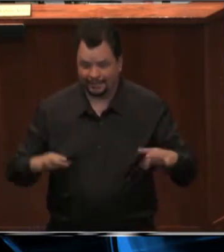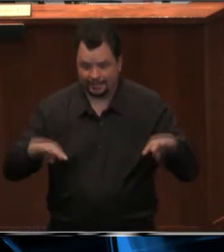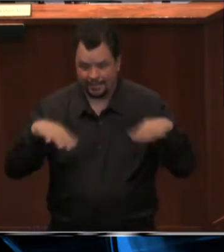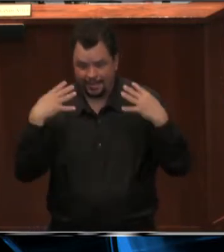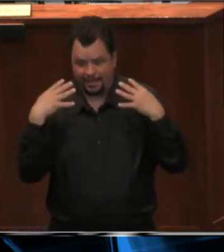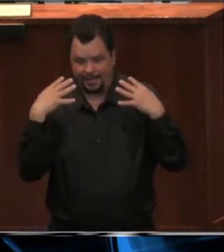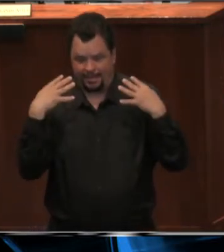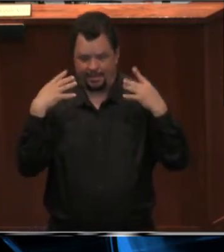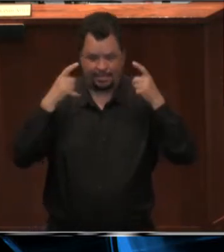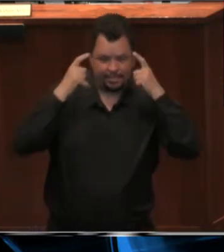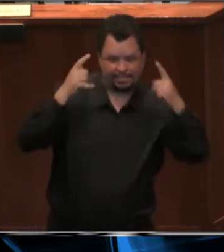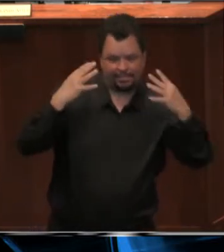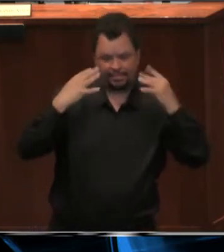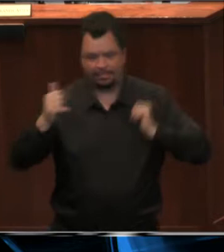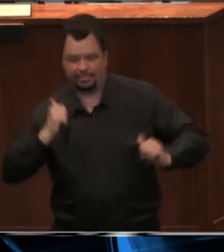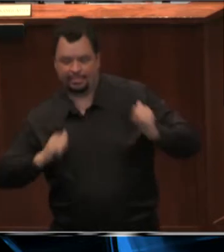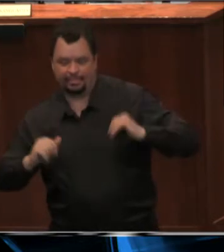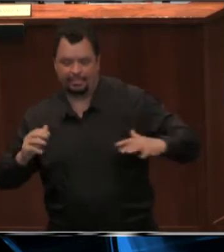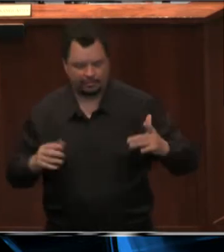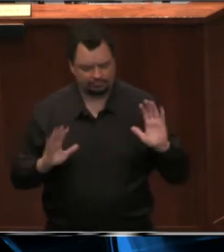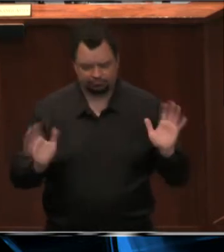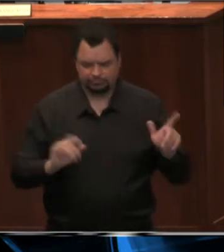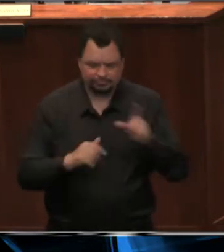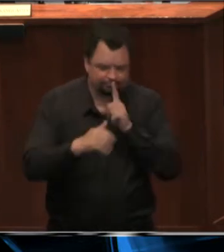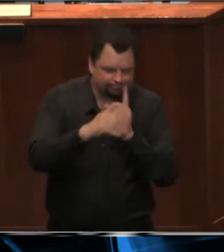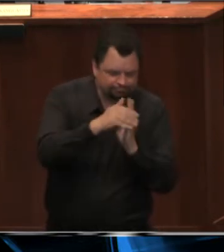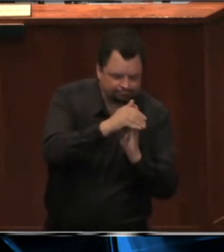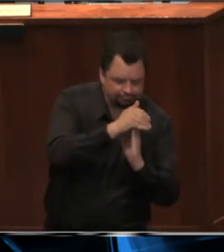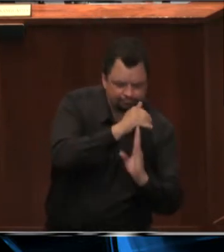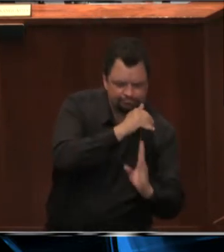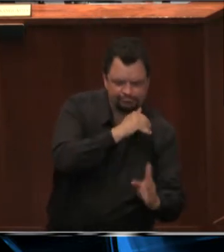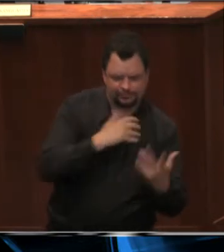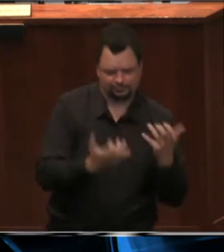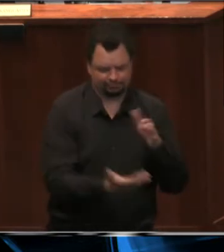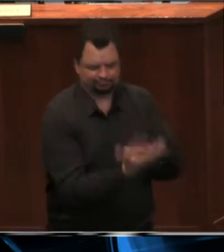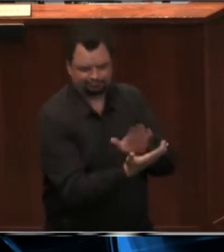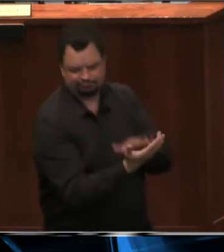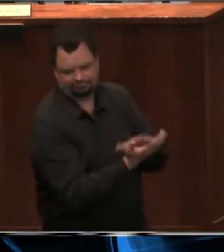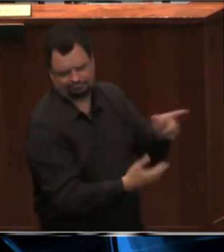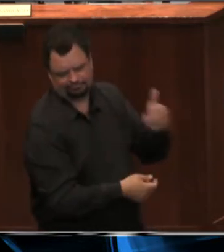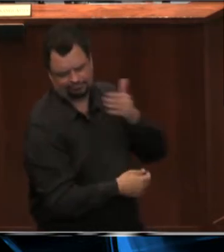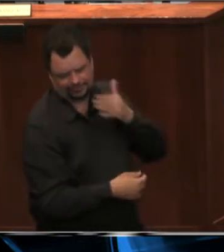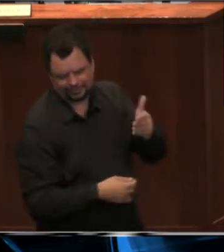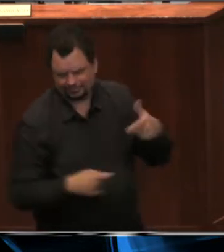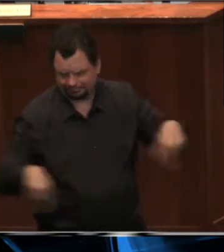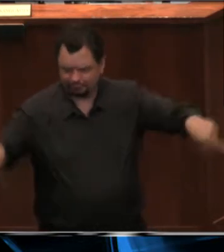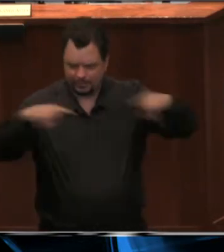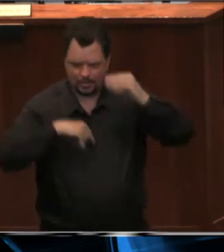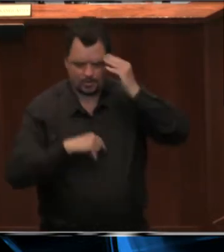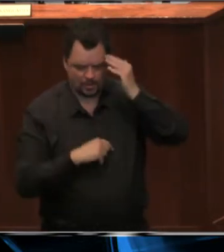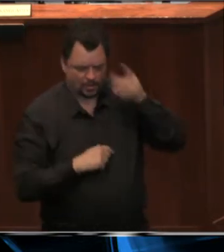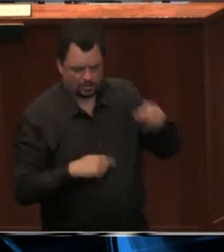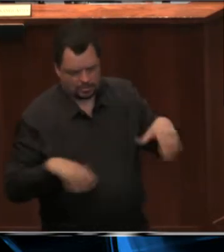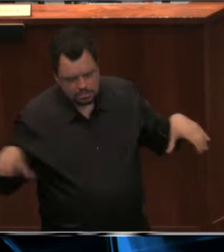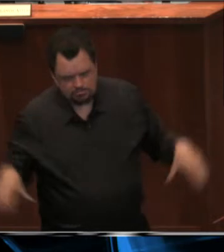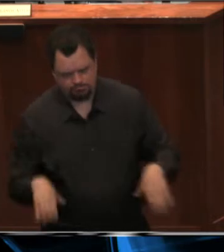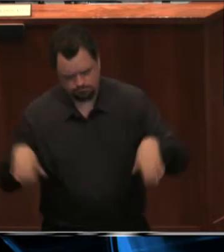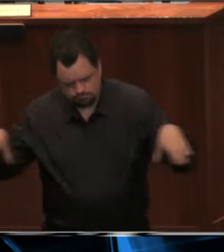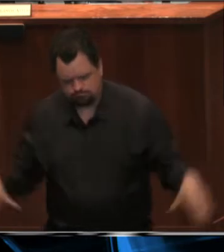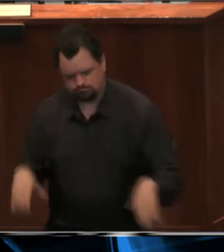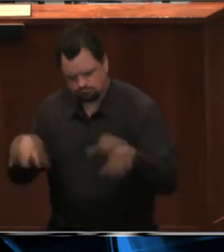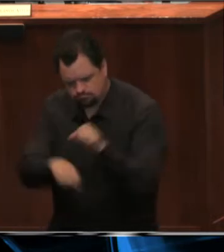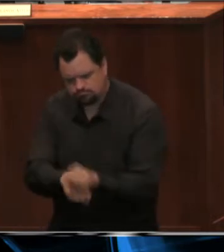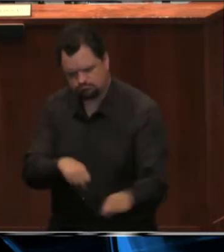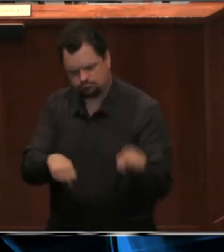So huge kudos to her there, and I know there has been a lot of work going on behind the scenes with my colleagues here